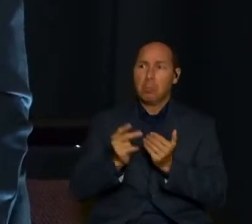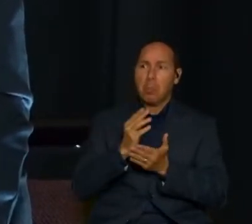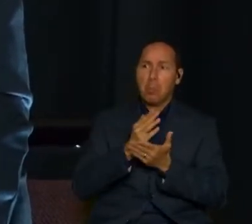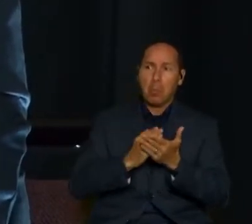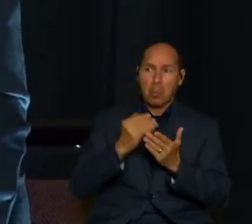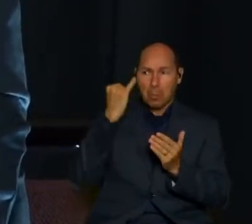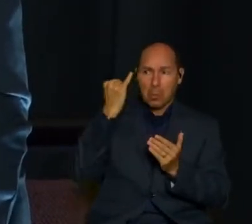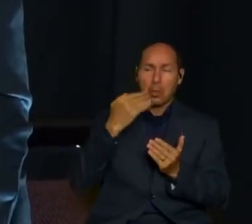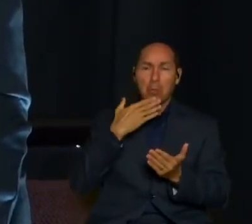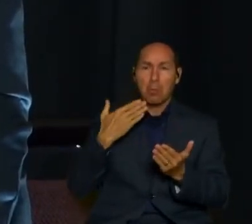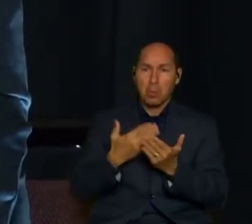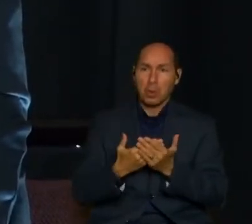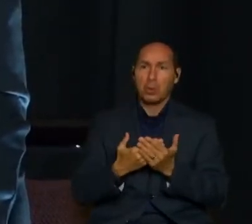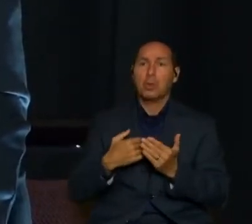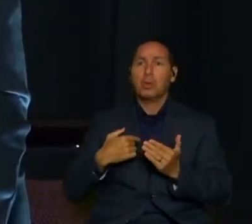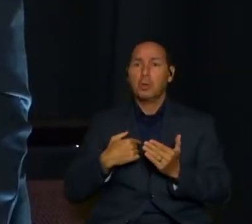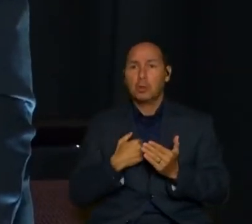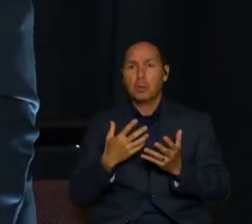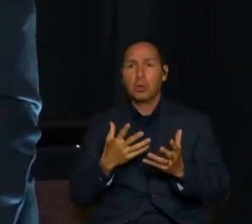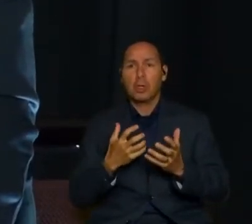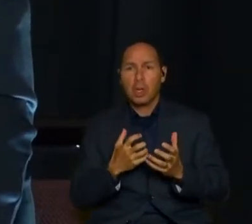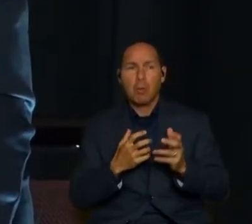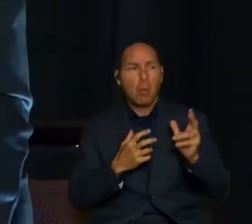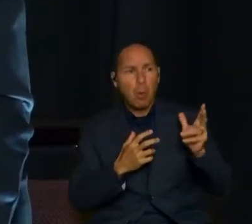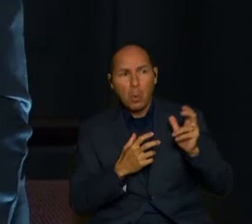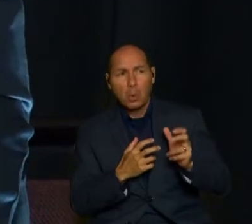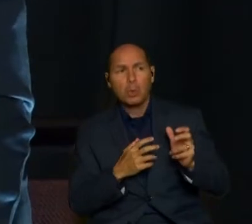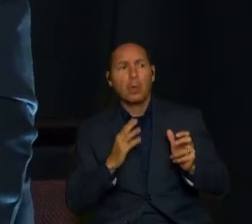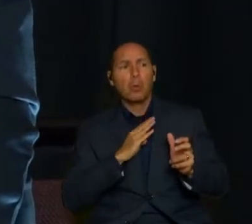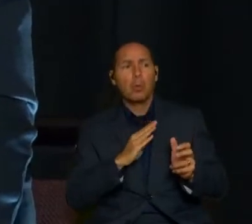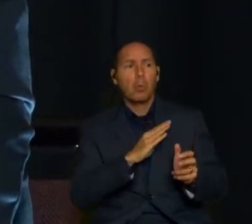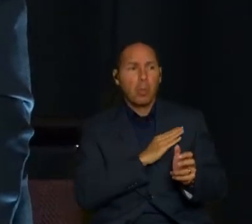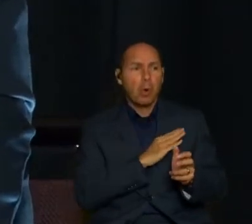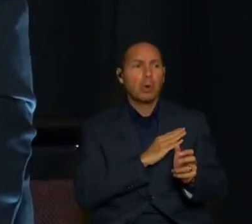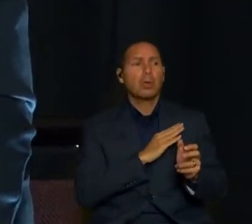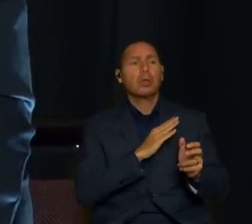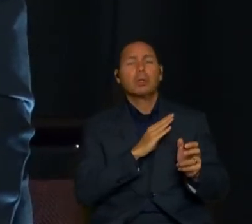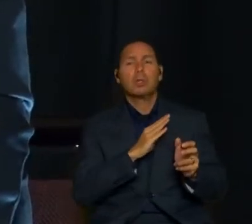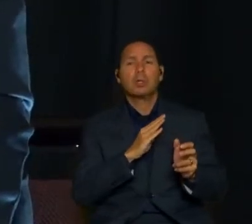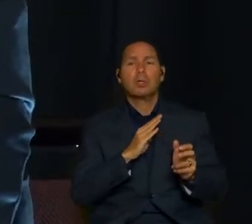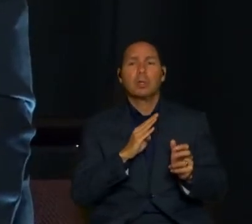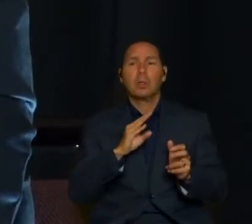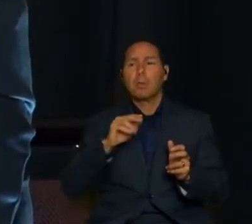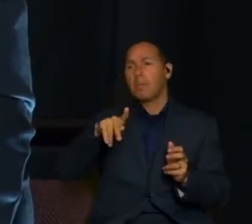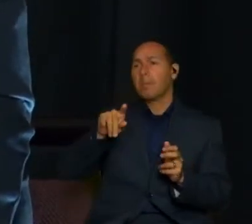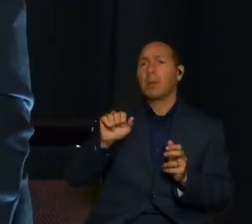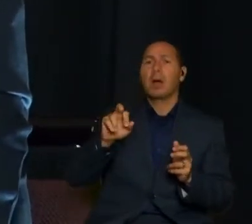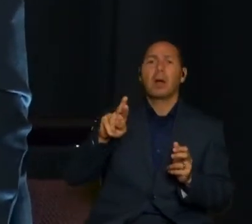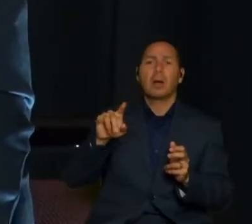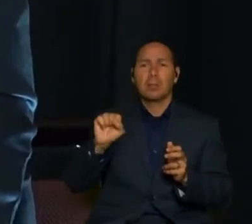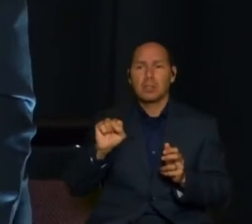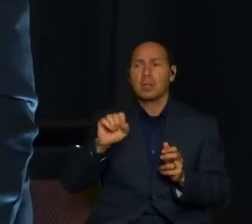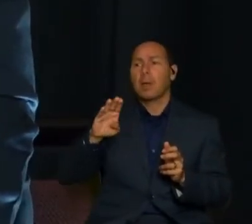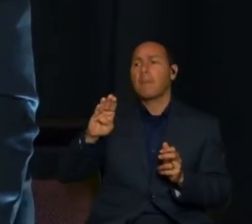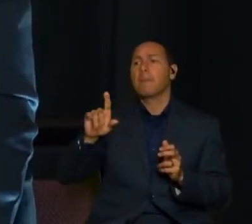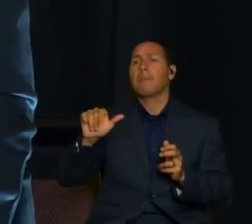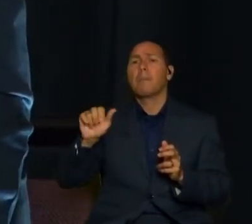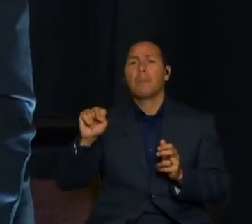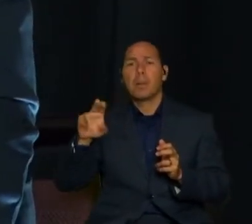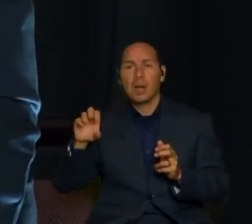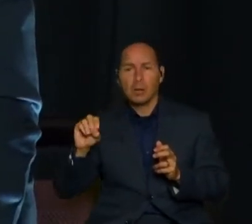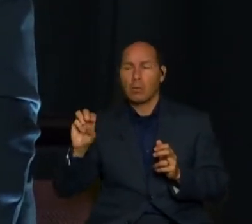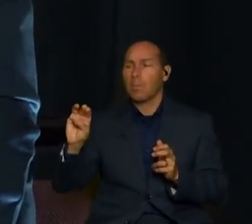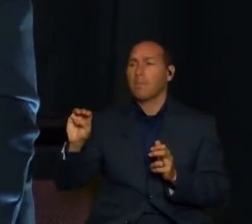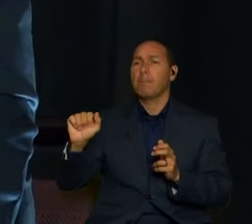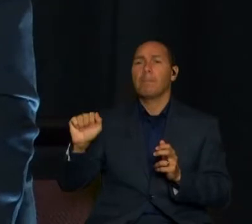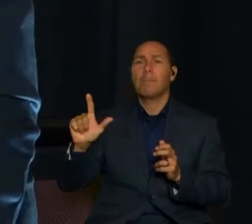I look forward to hearing from the board staff, Secretary Perez, Director Blanco, and Director Maldonado regarding the implementation